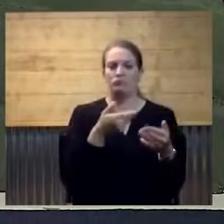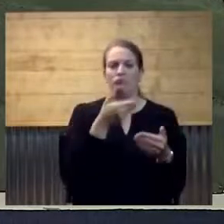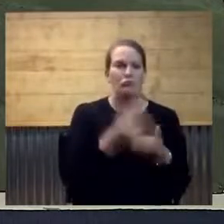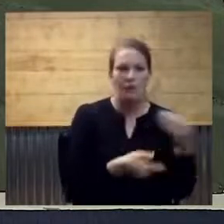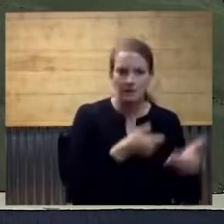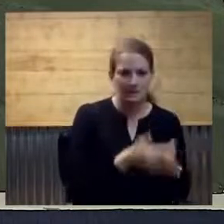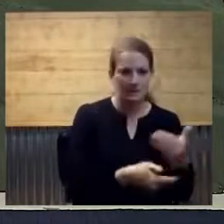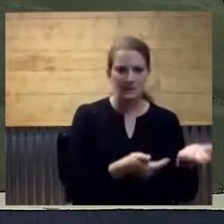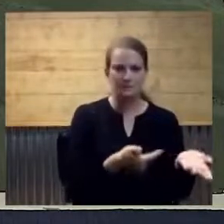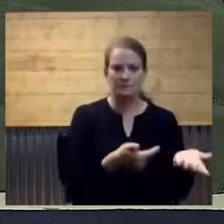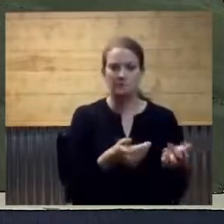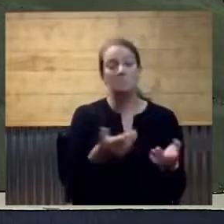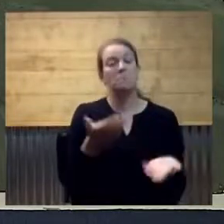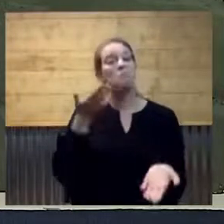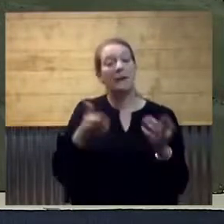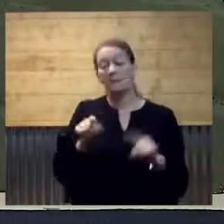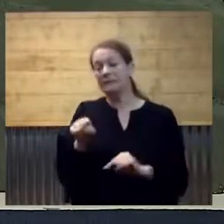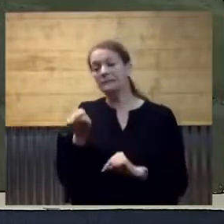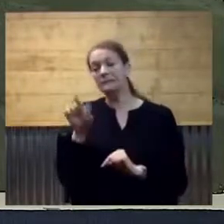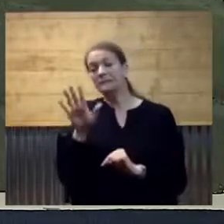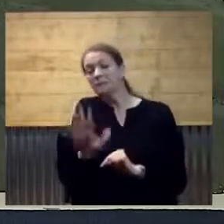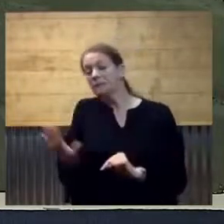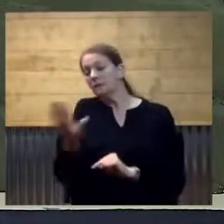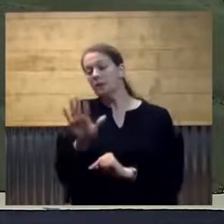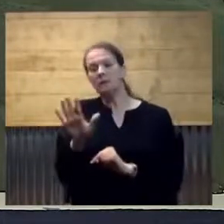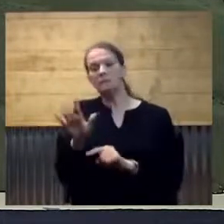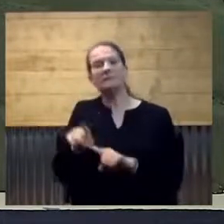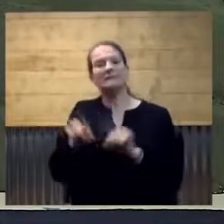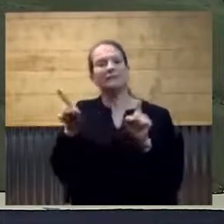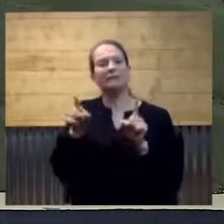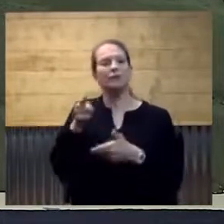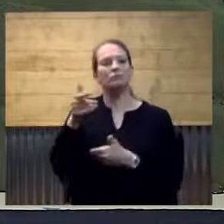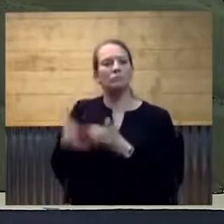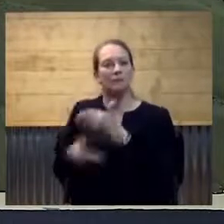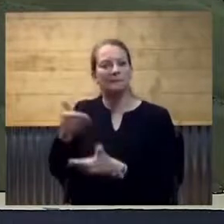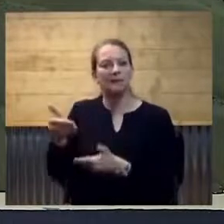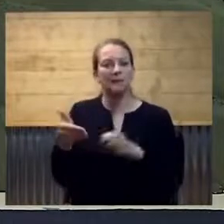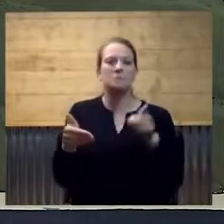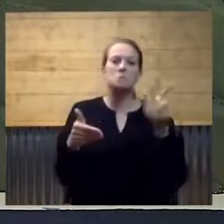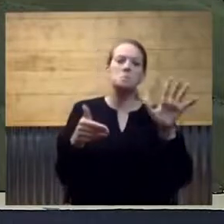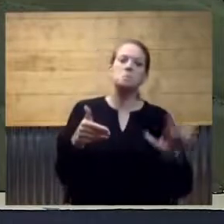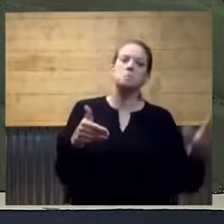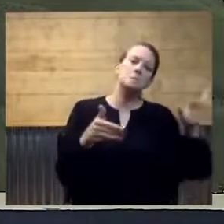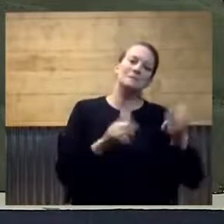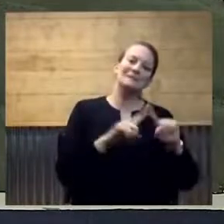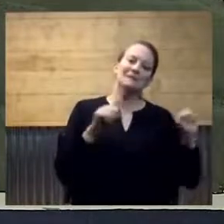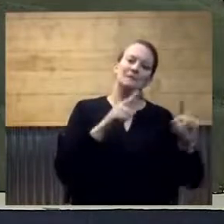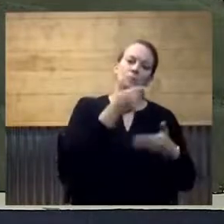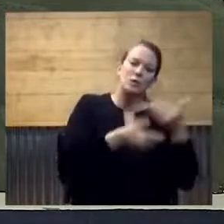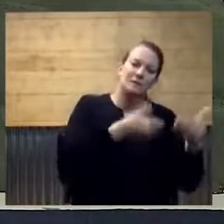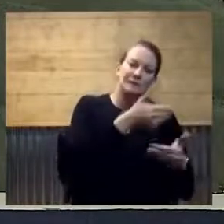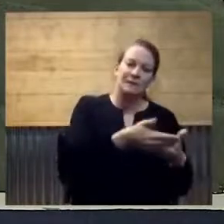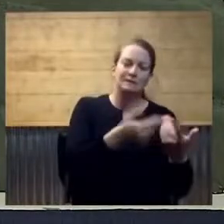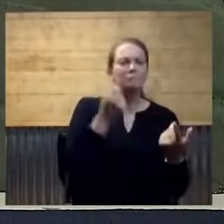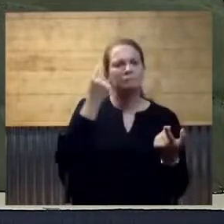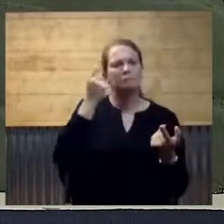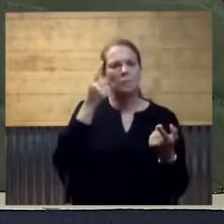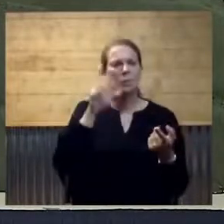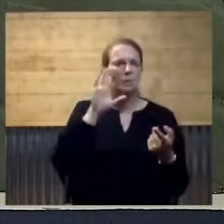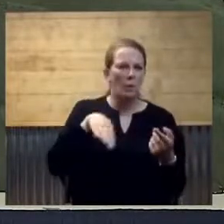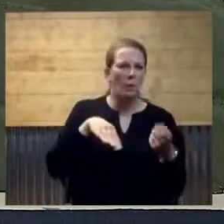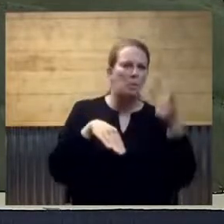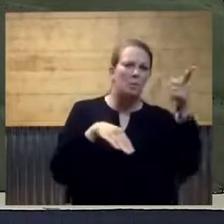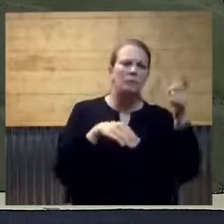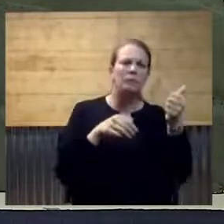be a variance by region? Yes, because you have different infection rates by region, right? We know